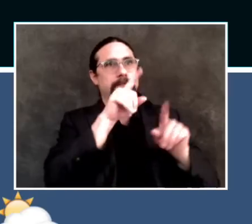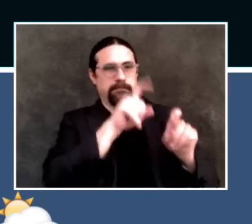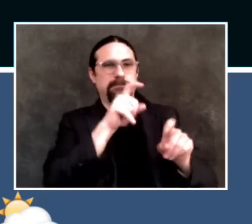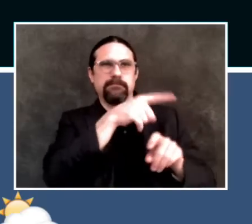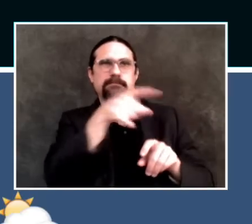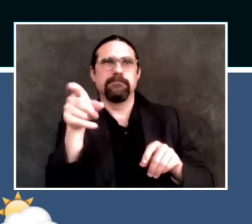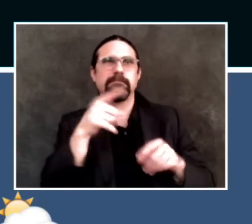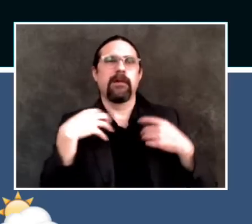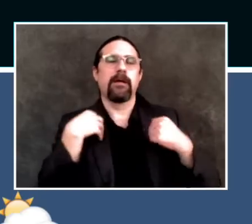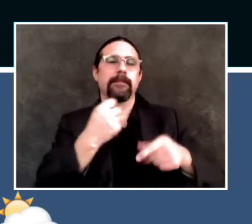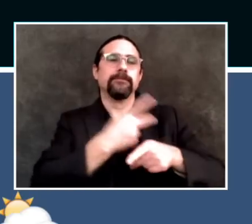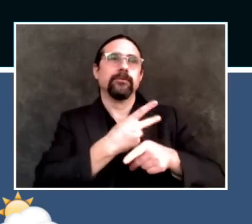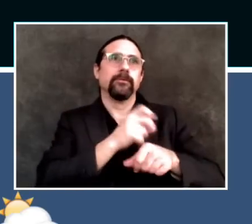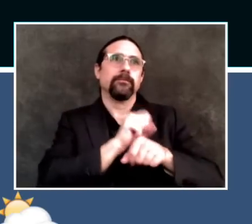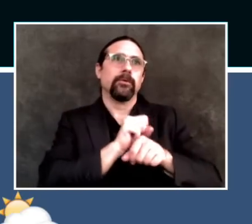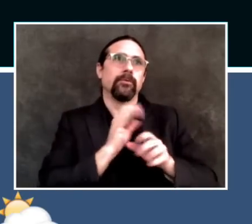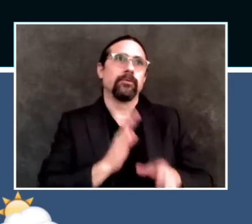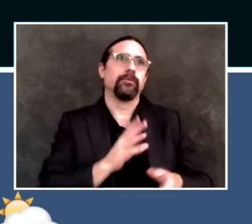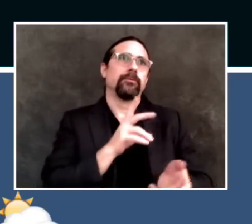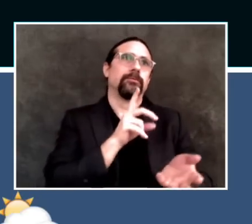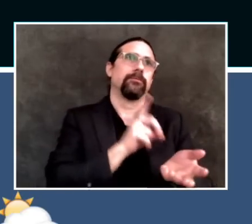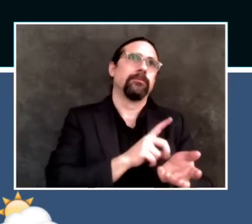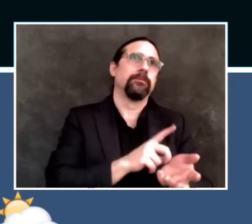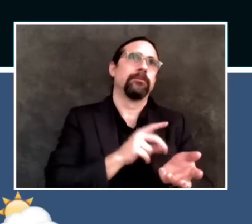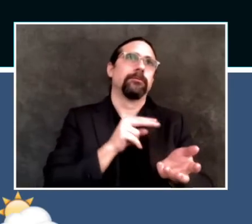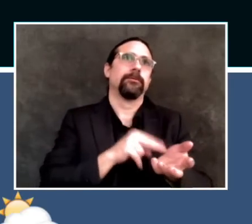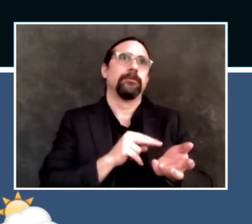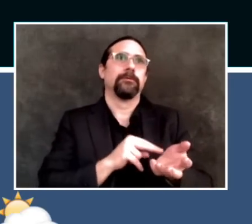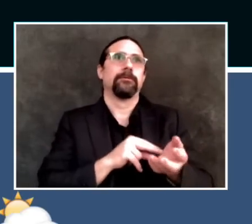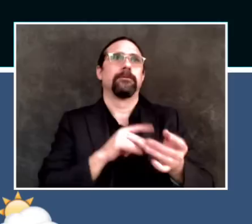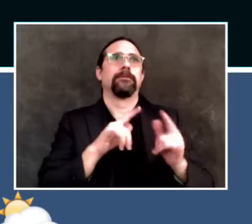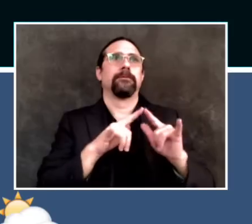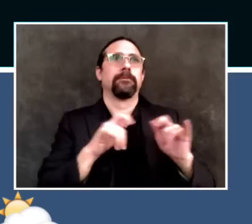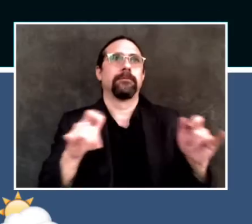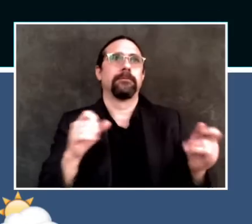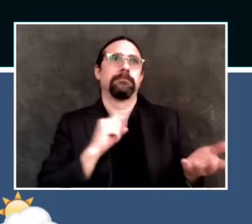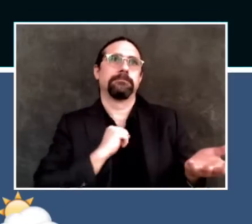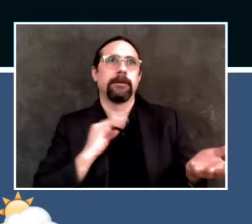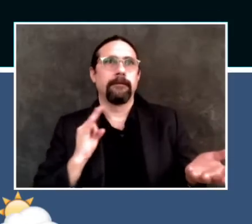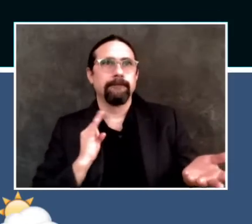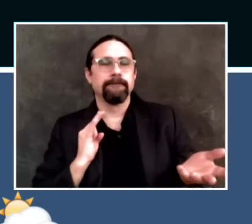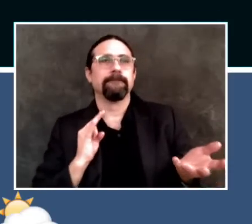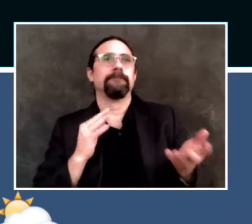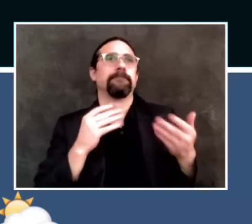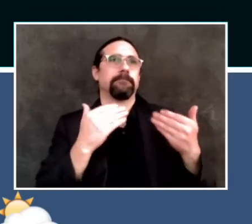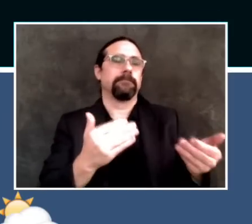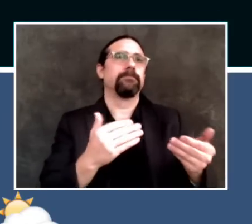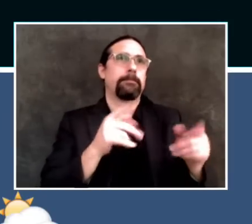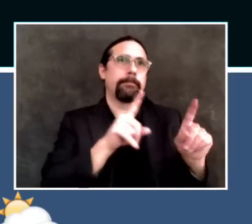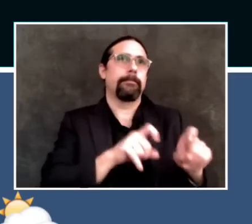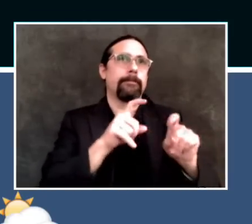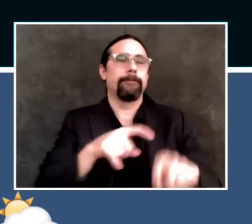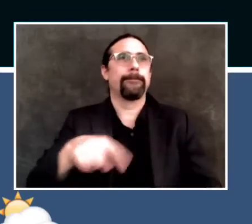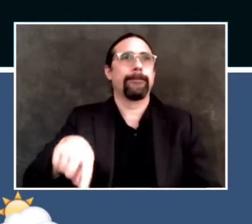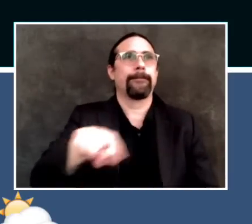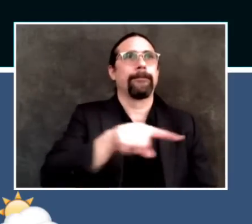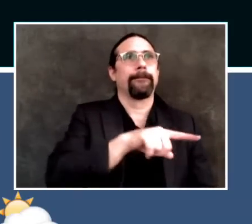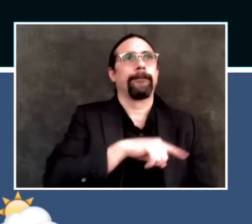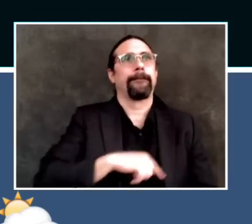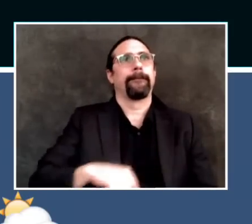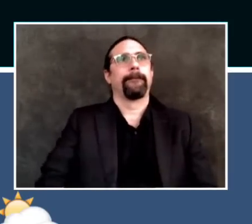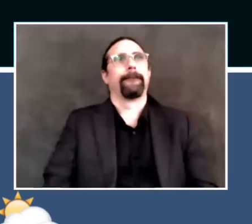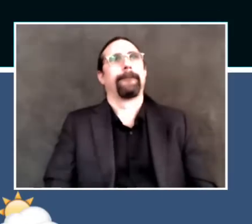those who can be. We desperately need our healthcare workers. We've obviously lost a certain number of them temporarily to disease, and it's such